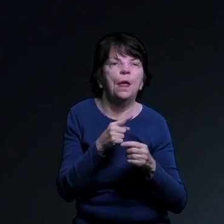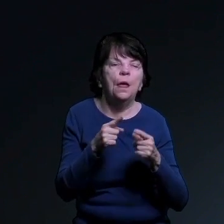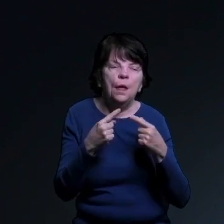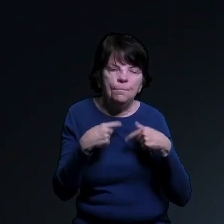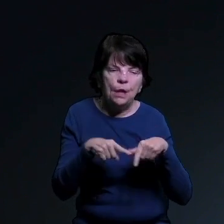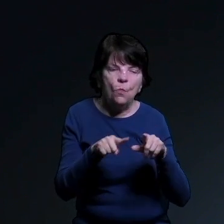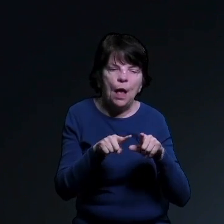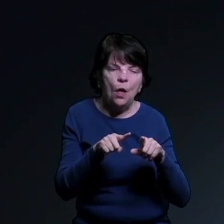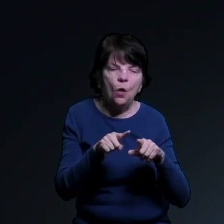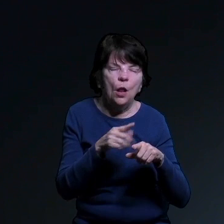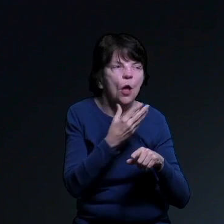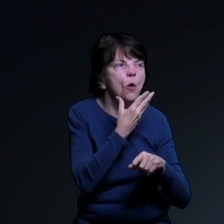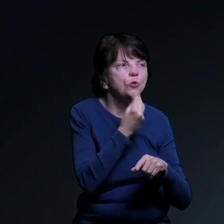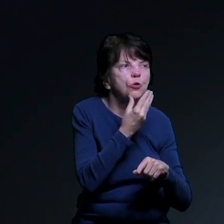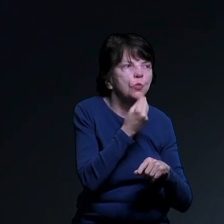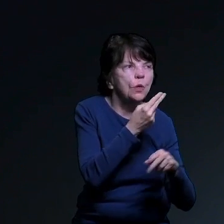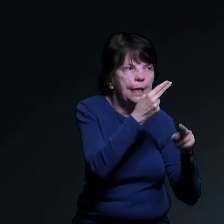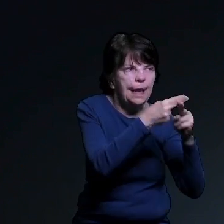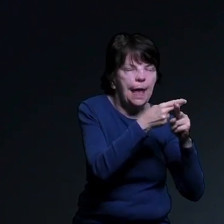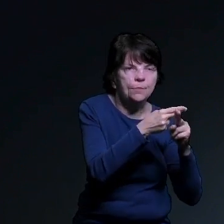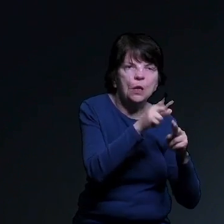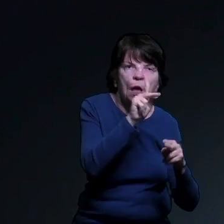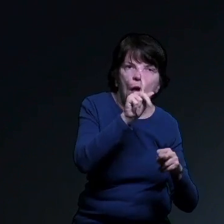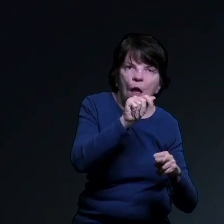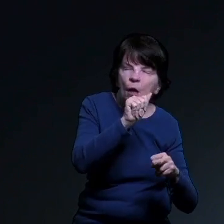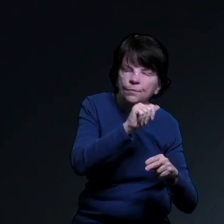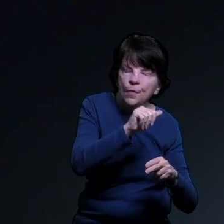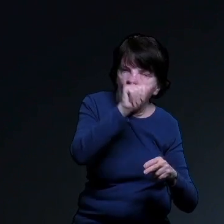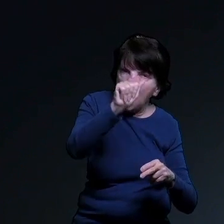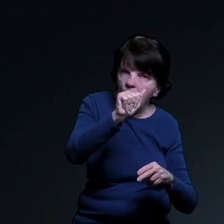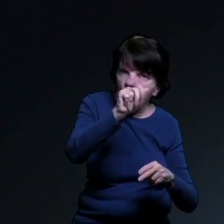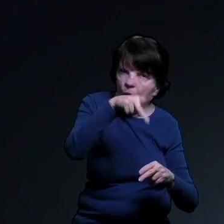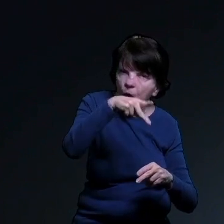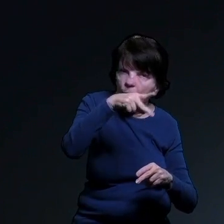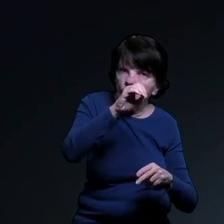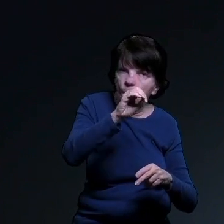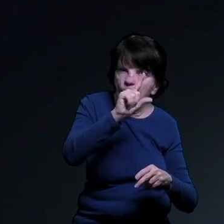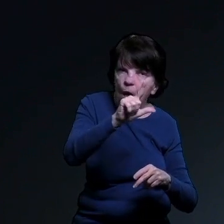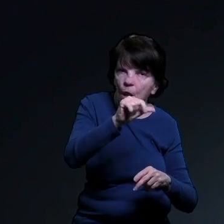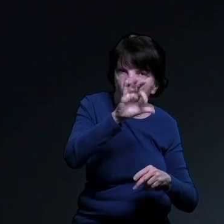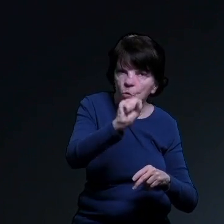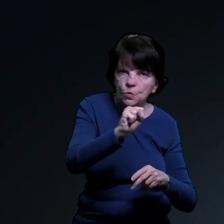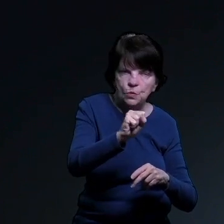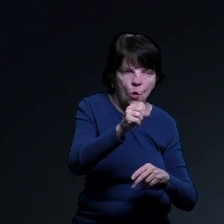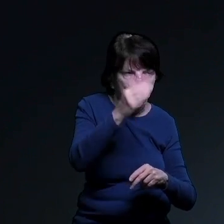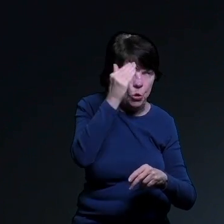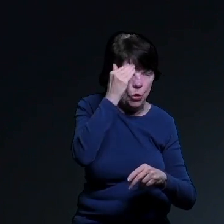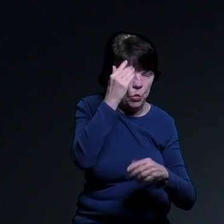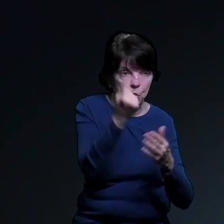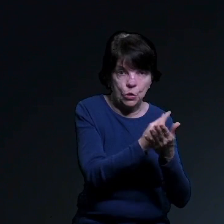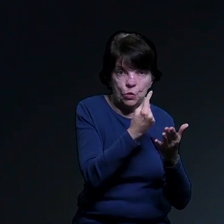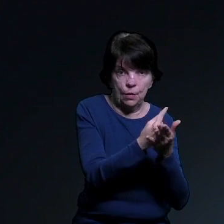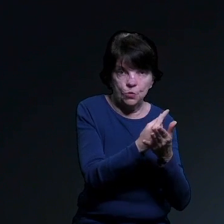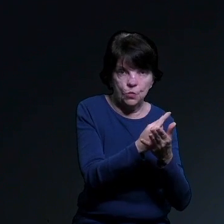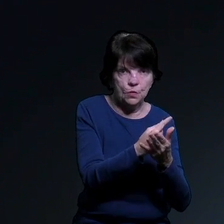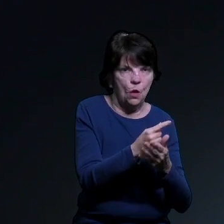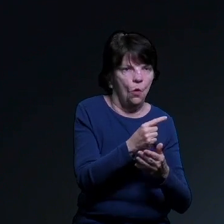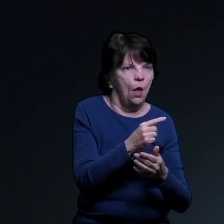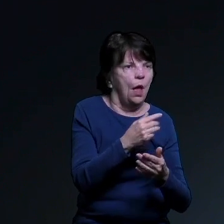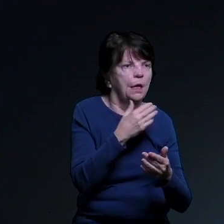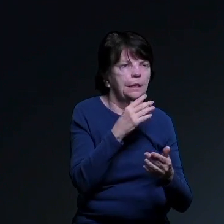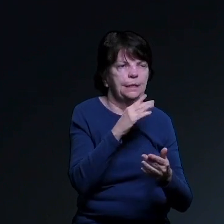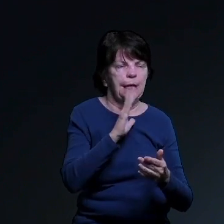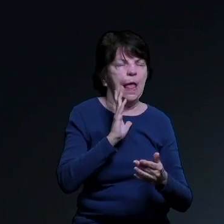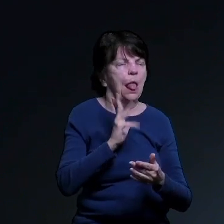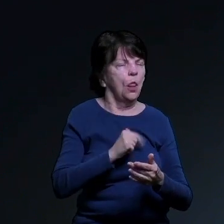named Apollos, an eloquent speaker who knew the scriptures well, had arrived in Ephesus from Alexandria